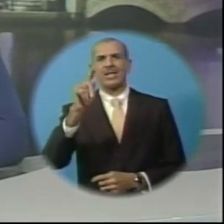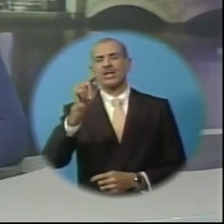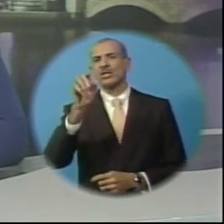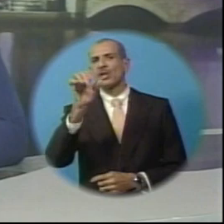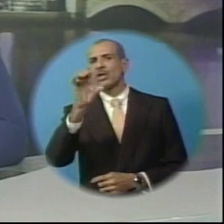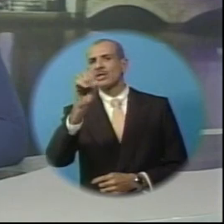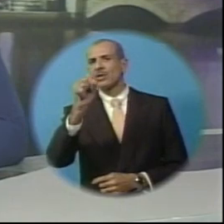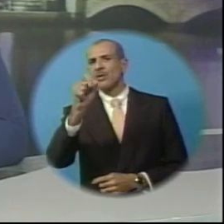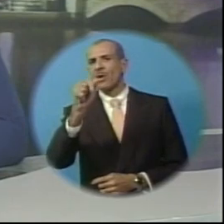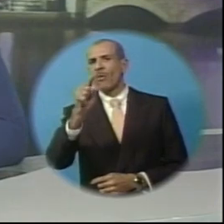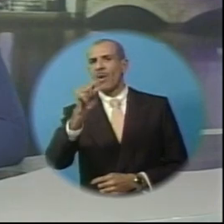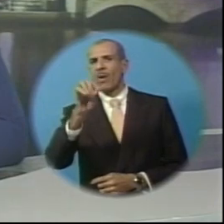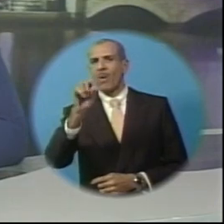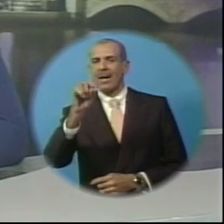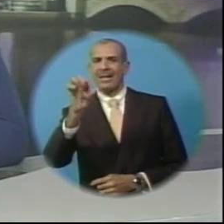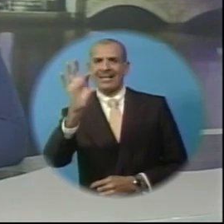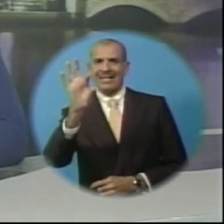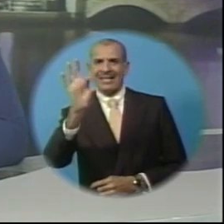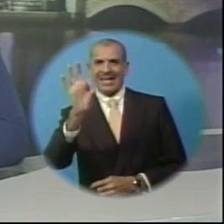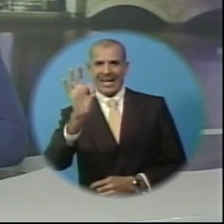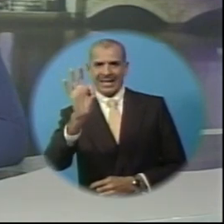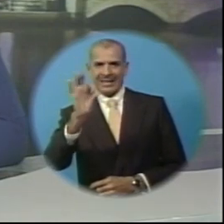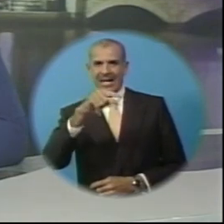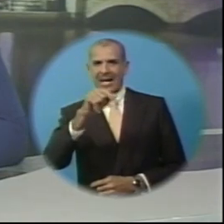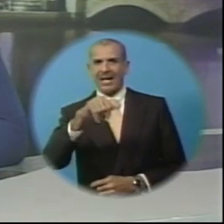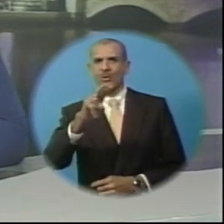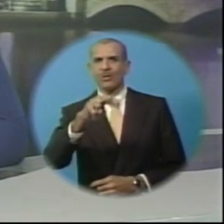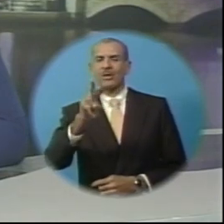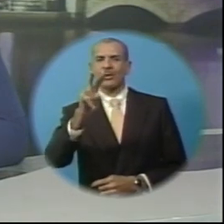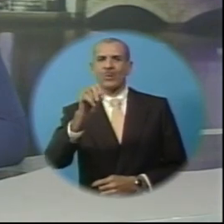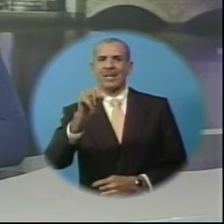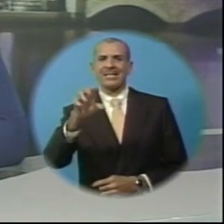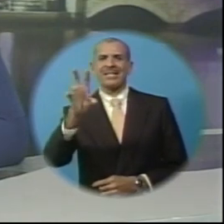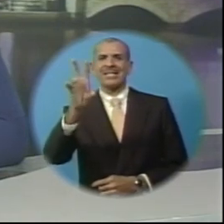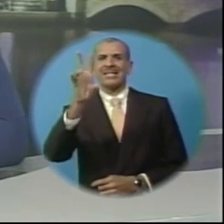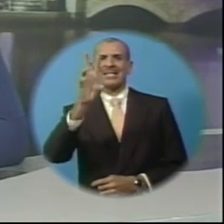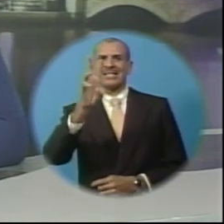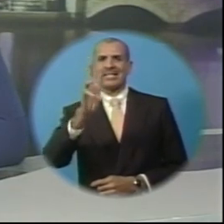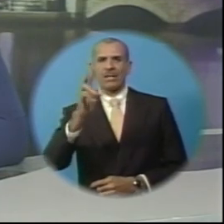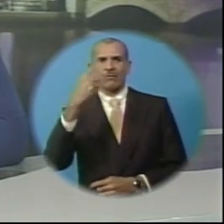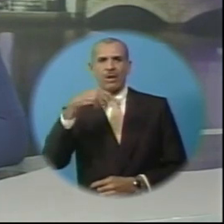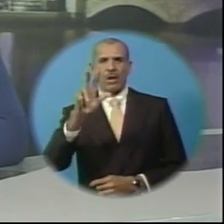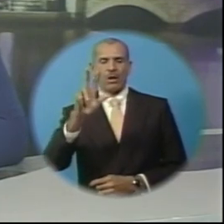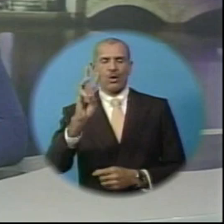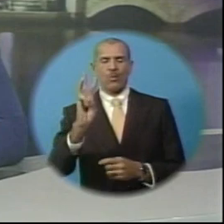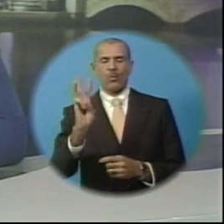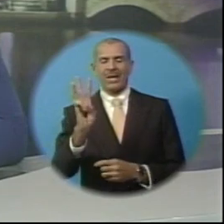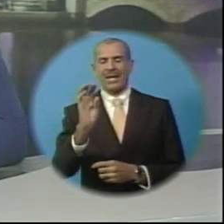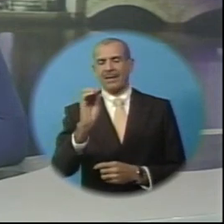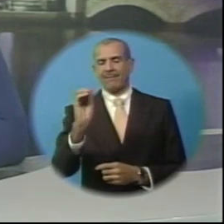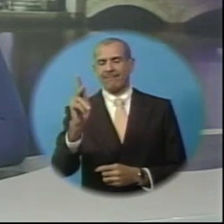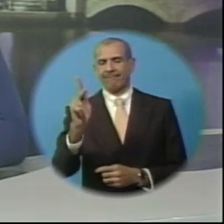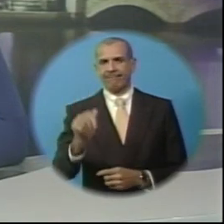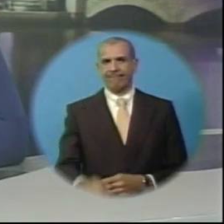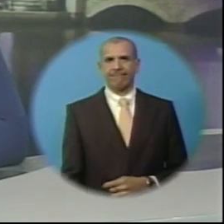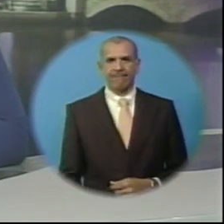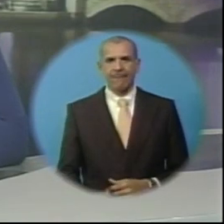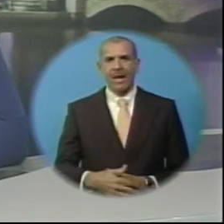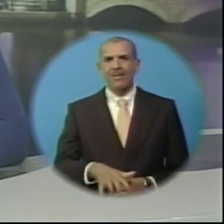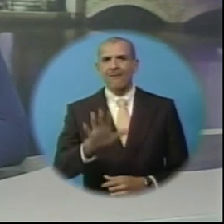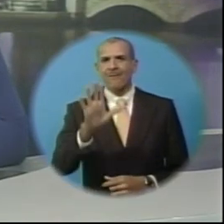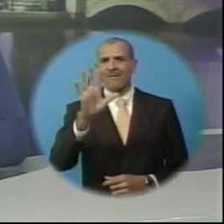made 119. Those two put 226 for the third wicket. The